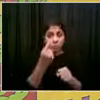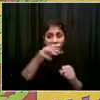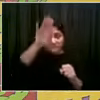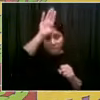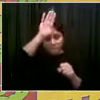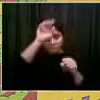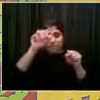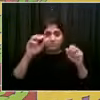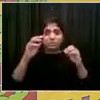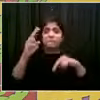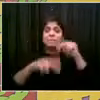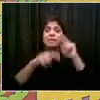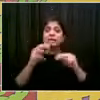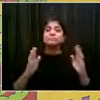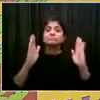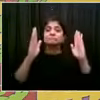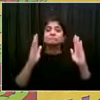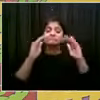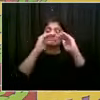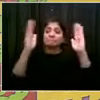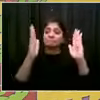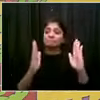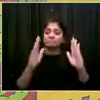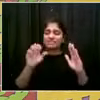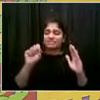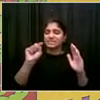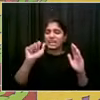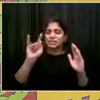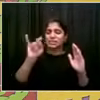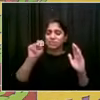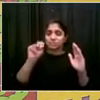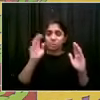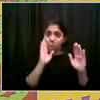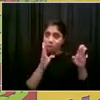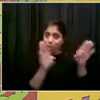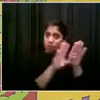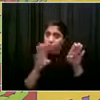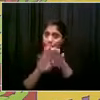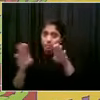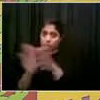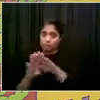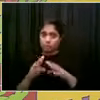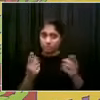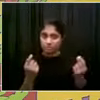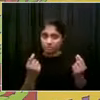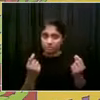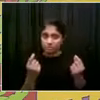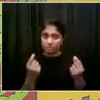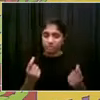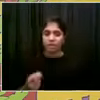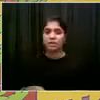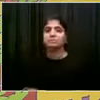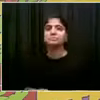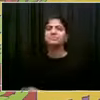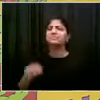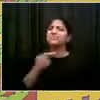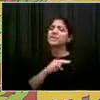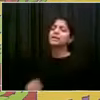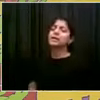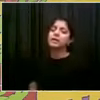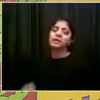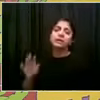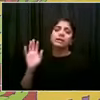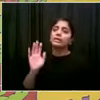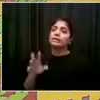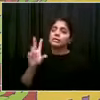team, I think, are very able to put contingencies in place as needed. They've already talked about the fact that